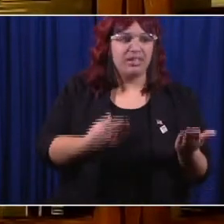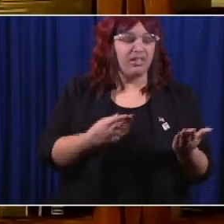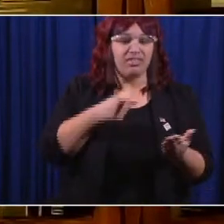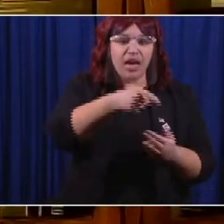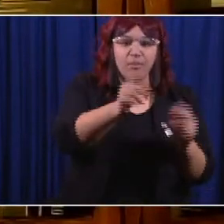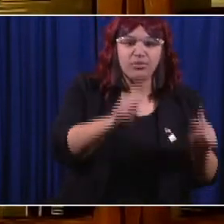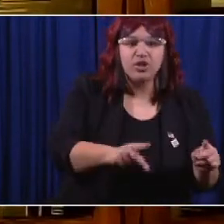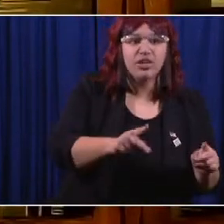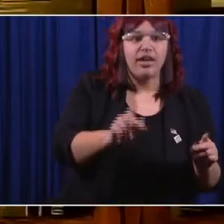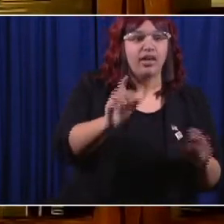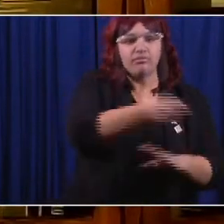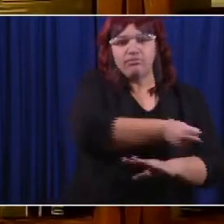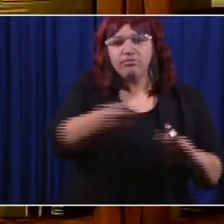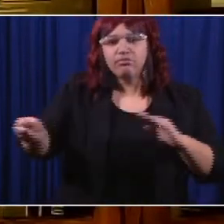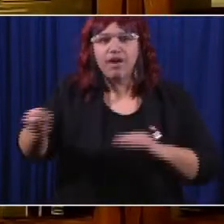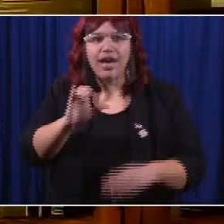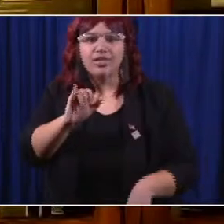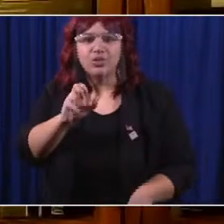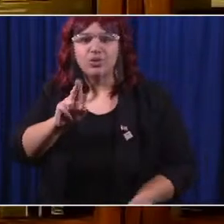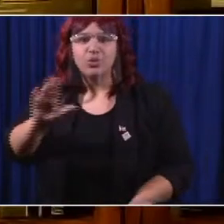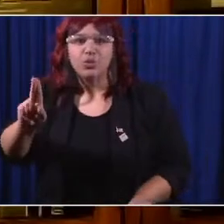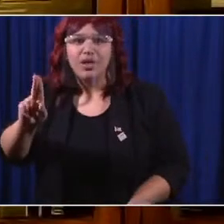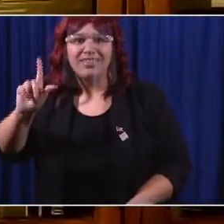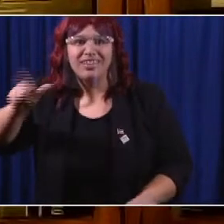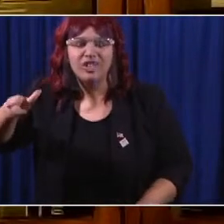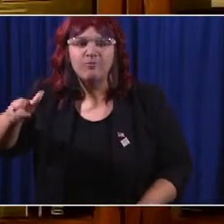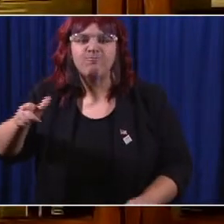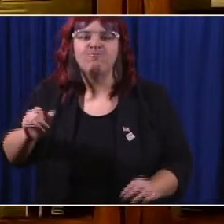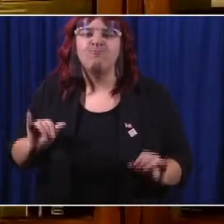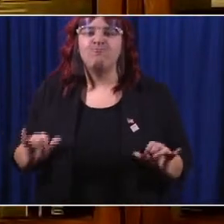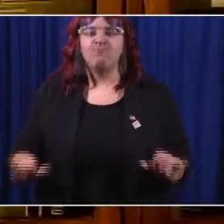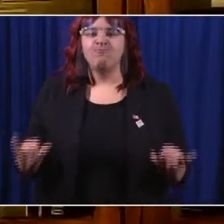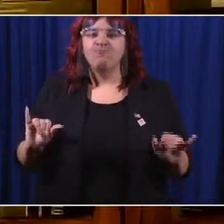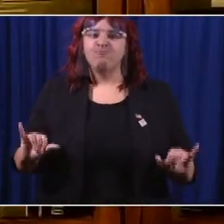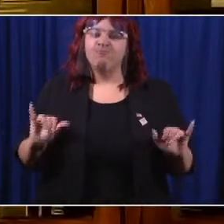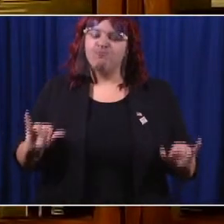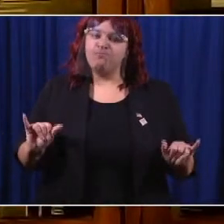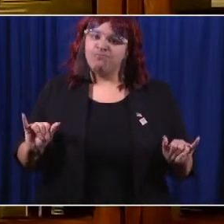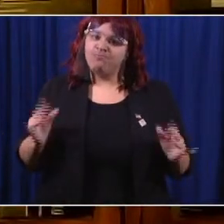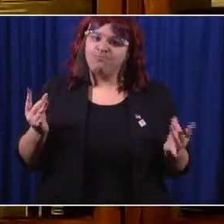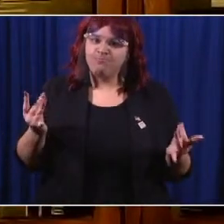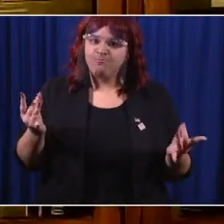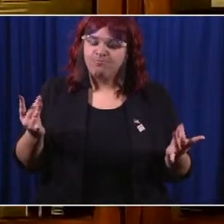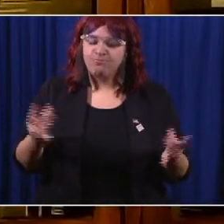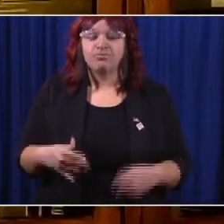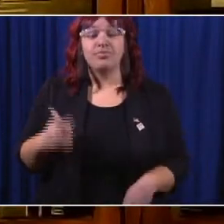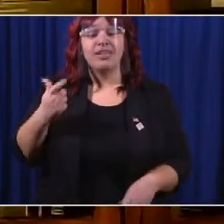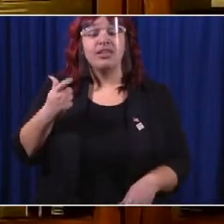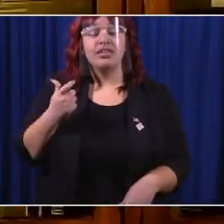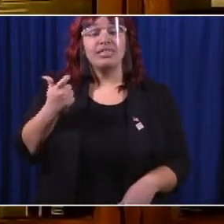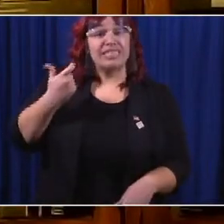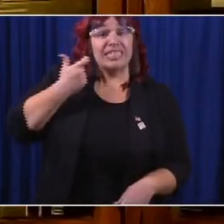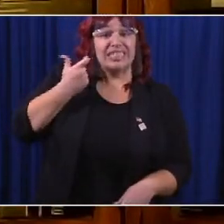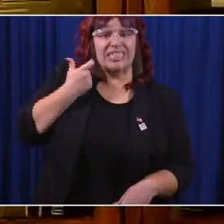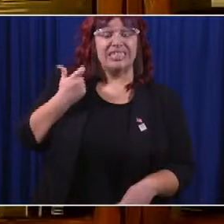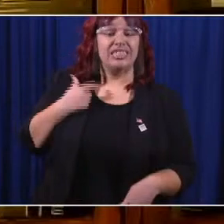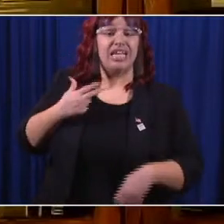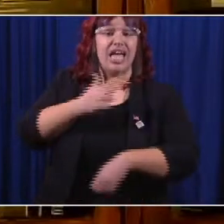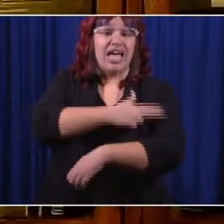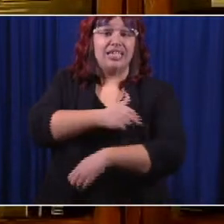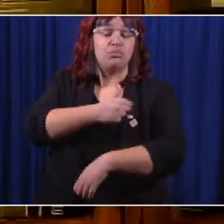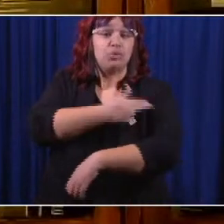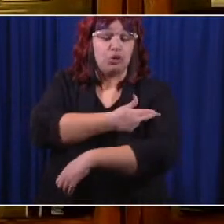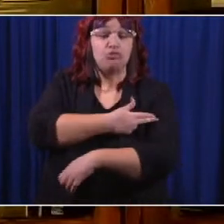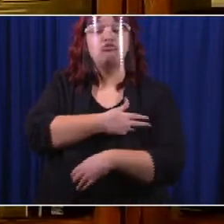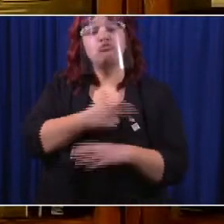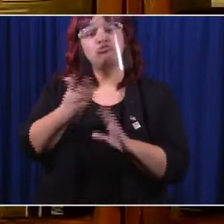their ICU be overtaxed. In fact, just this weekend, one of our facilities in our zone that was operating at about 130% of their normal